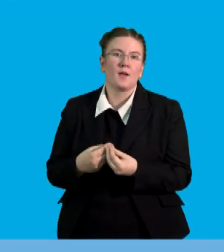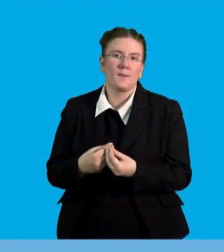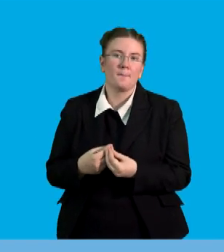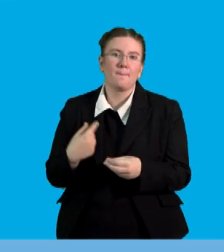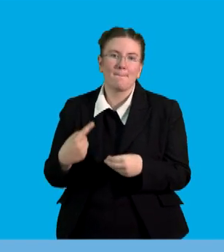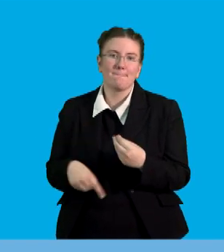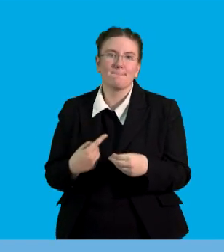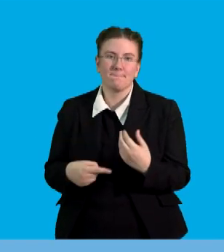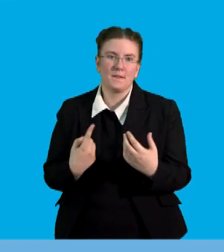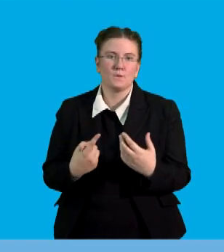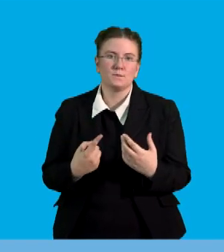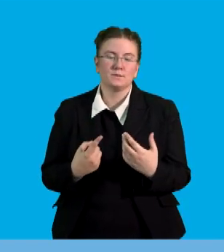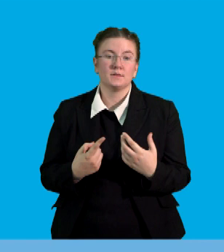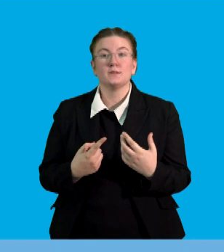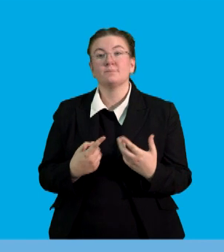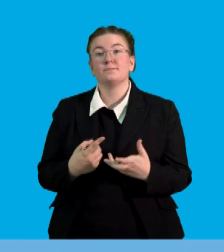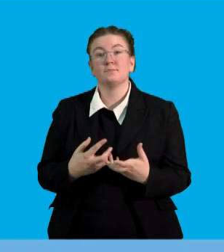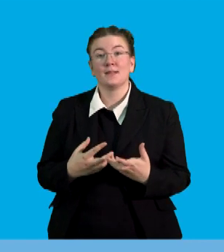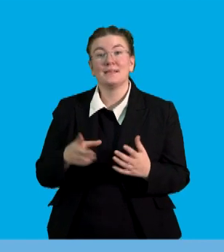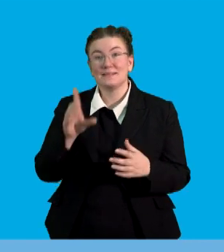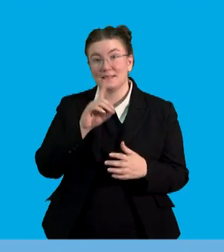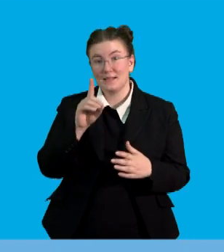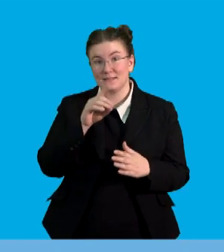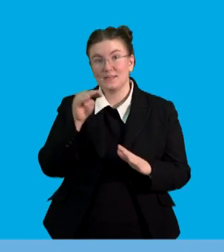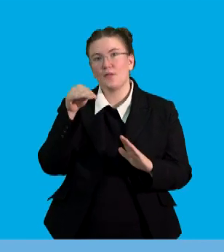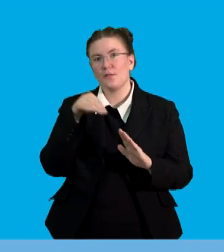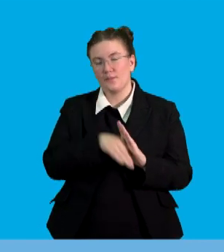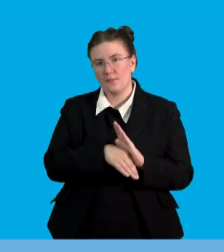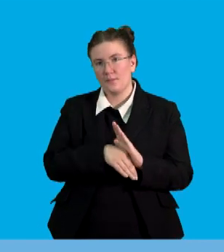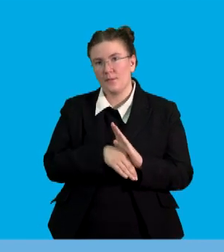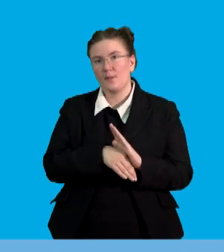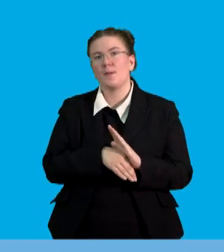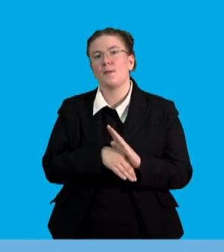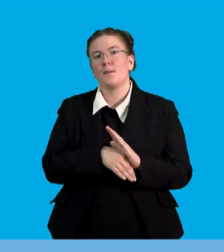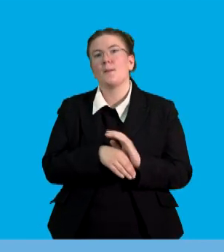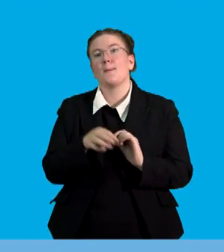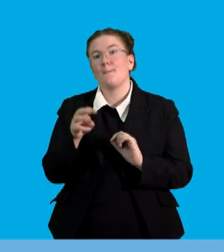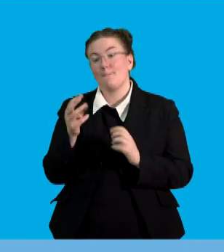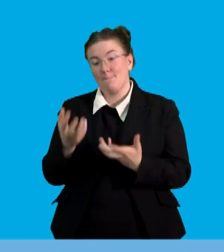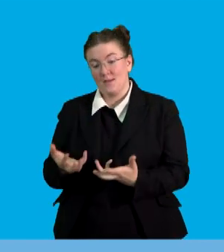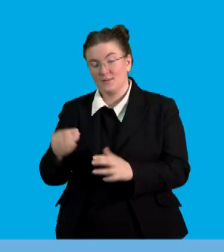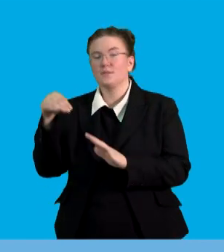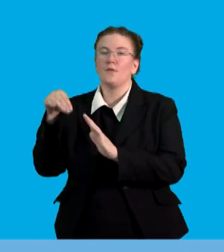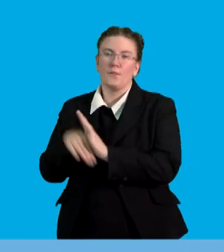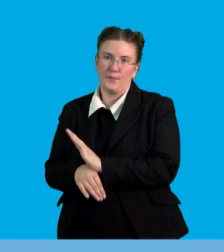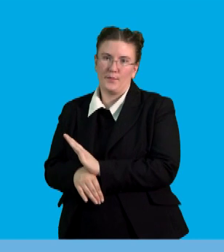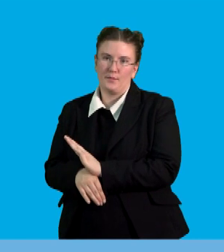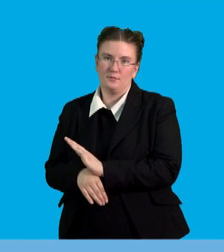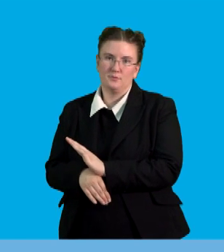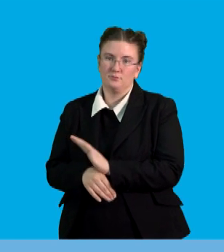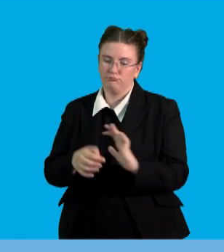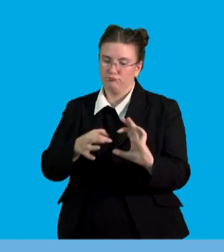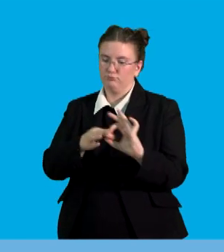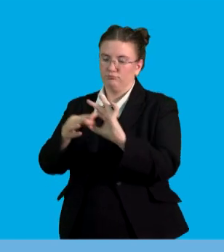the decreasing in density and the decreasing in mass. So when density decreases, mass will also decrease. So those two things,